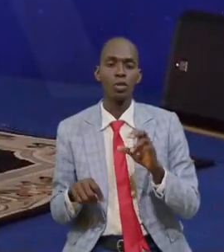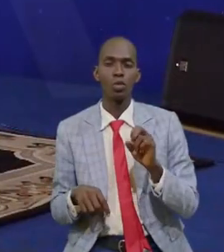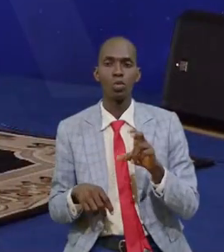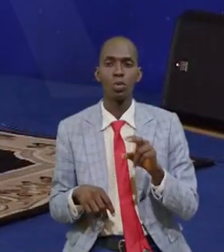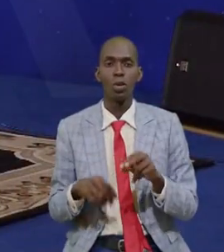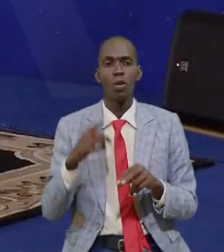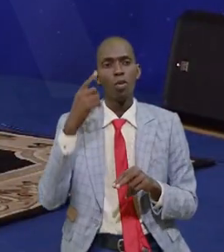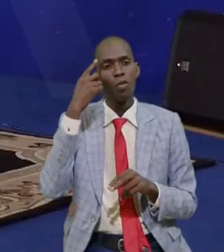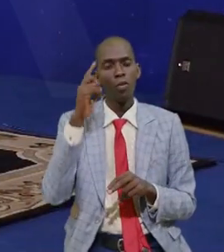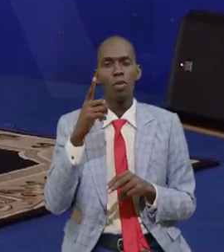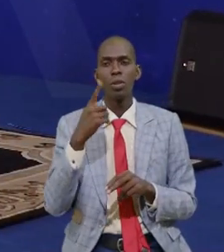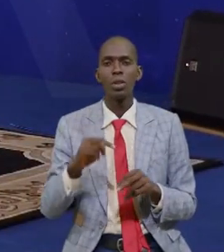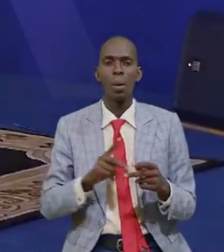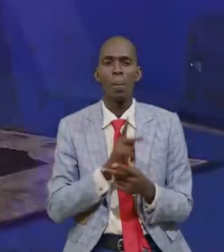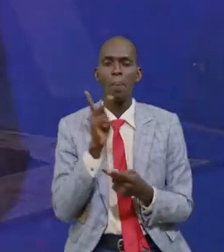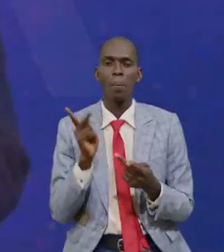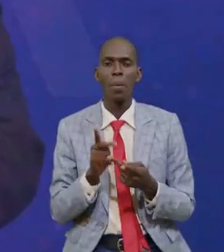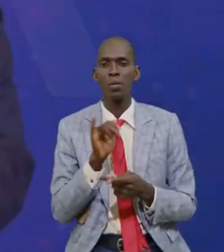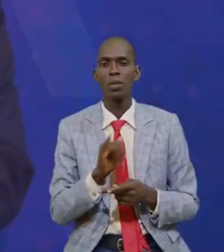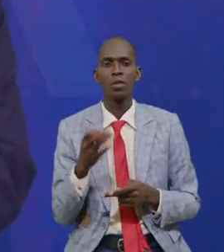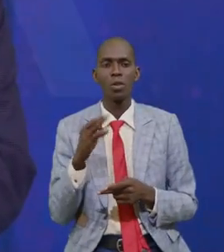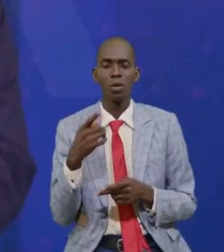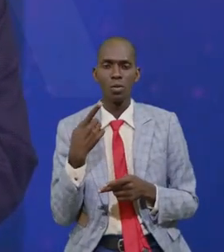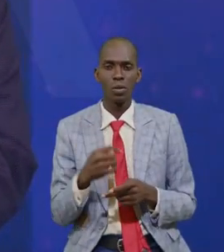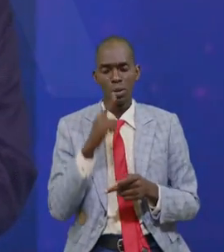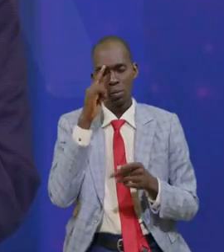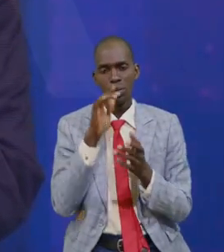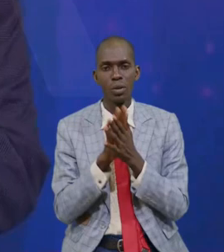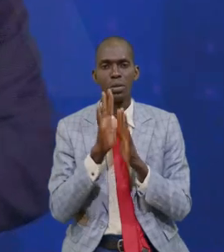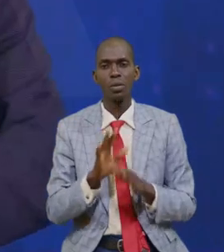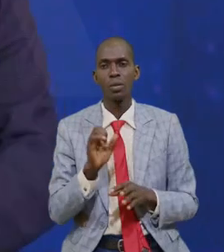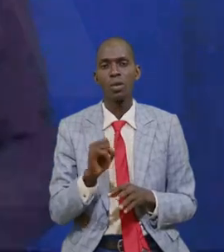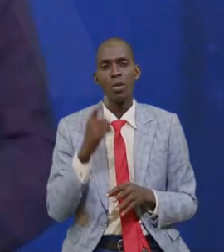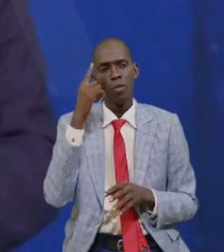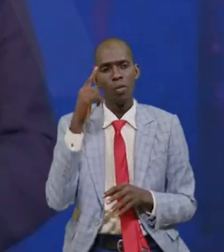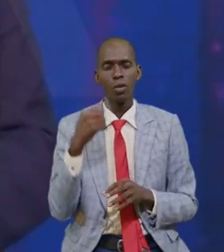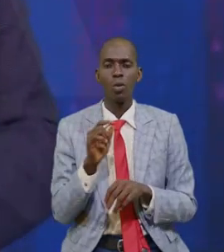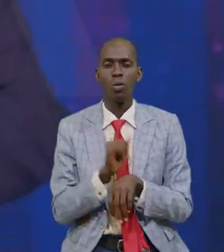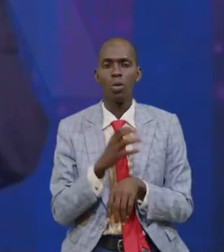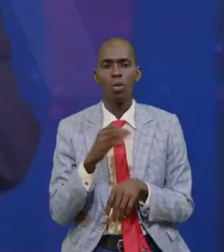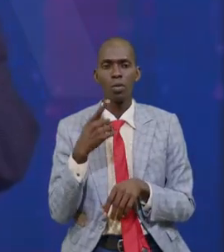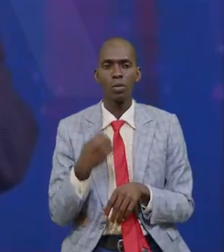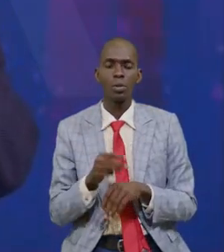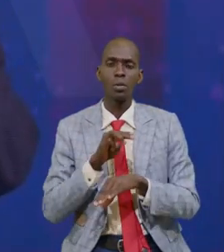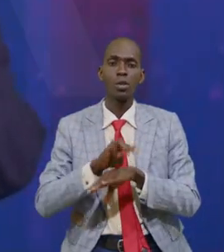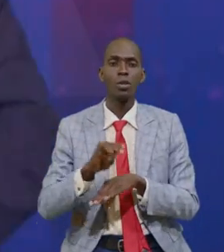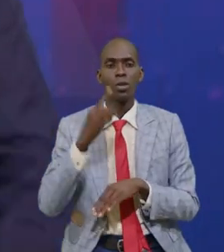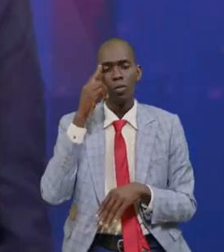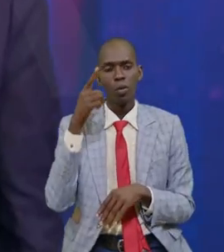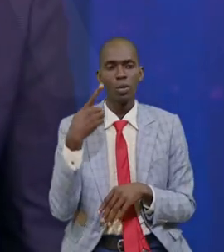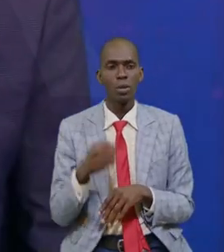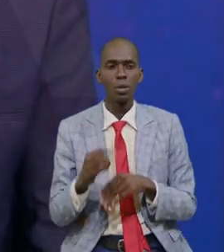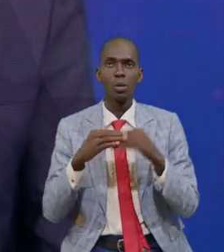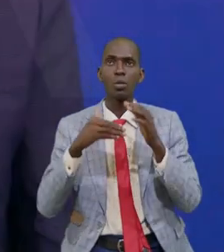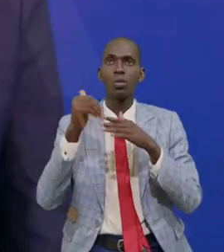for the perfecting of the saints, for the work of the ministry, for the edifying of